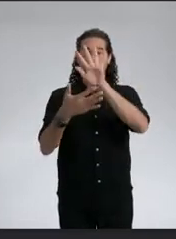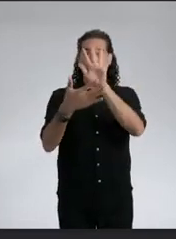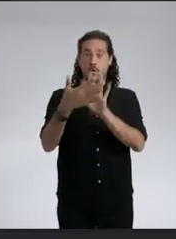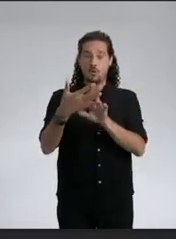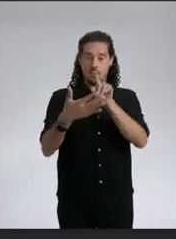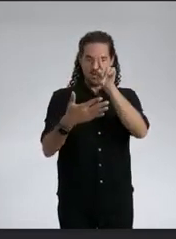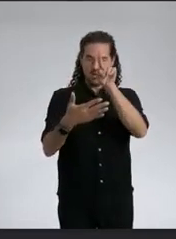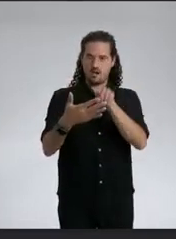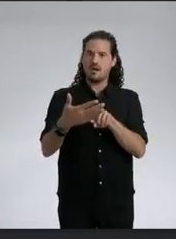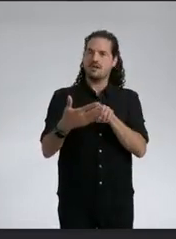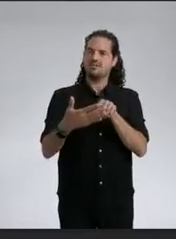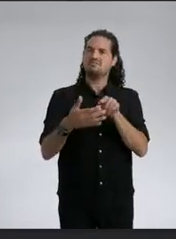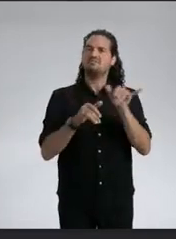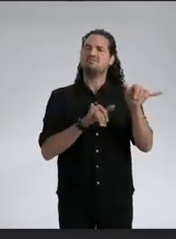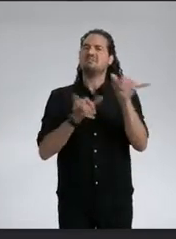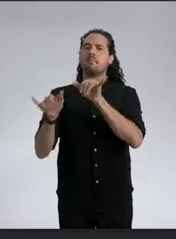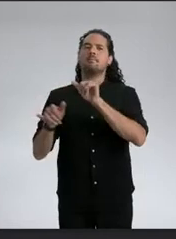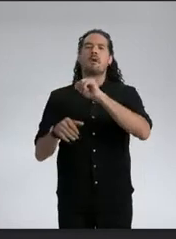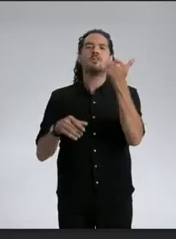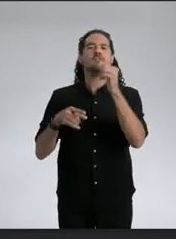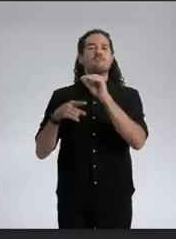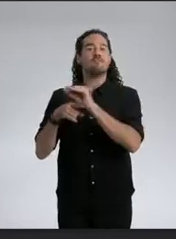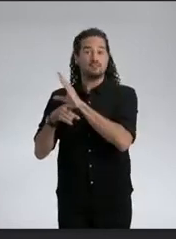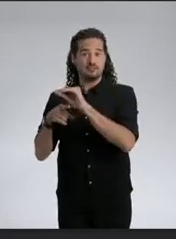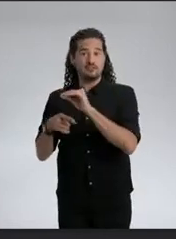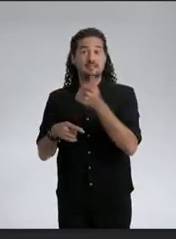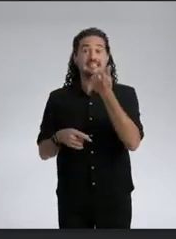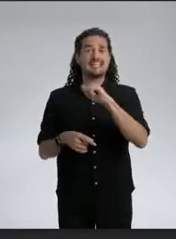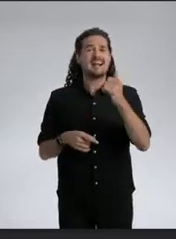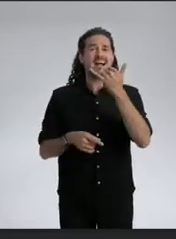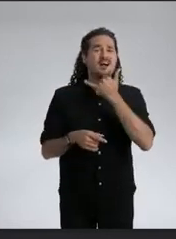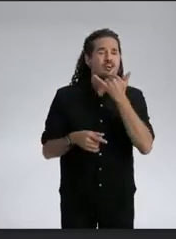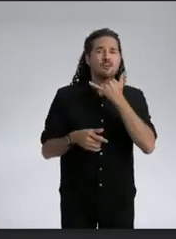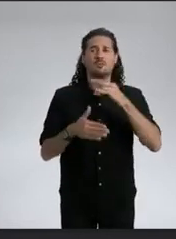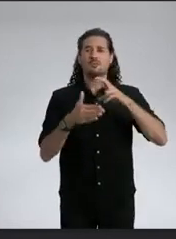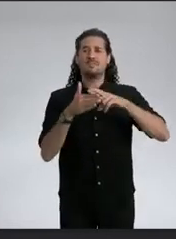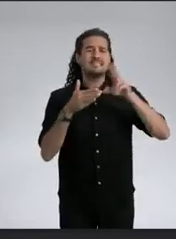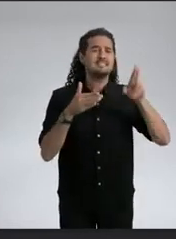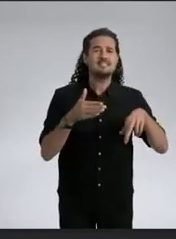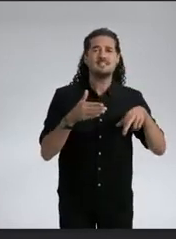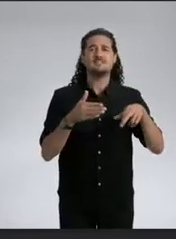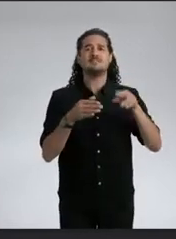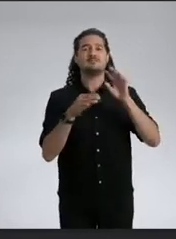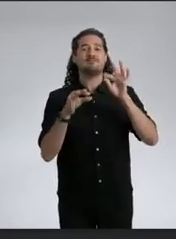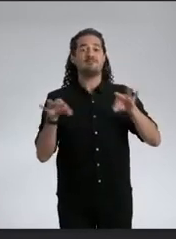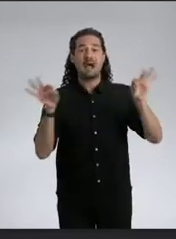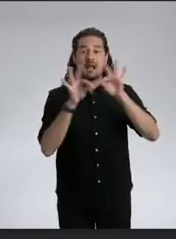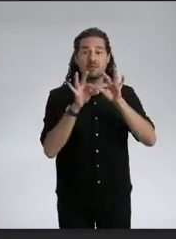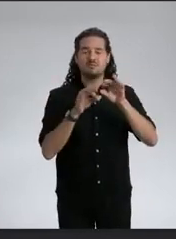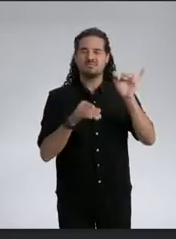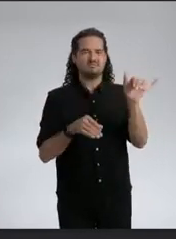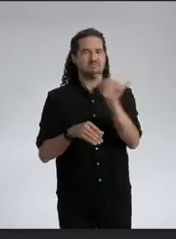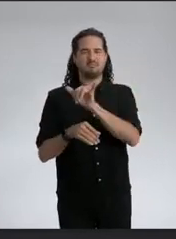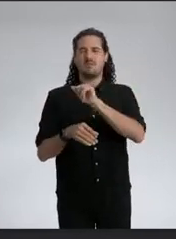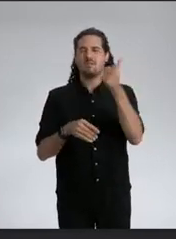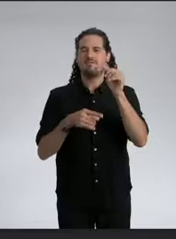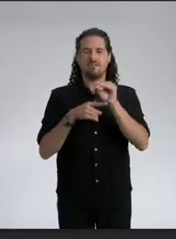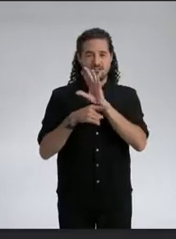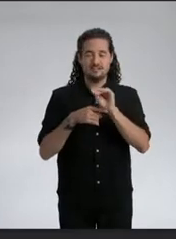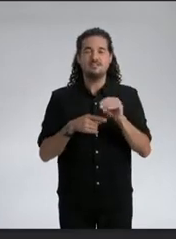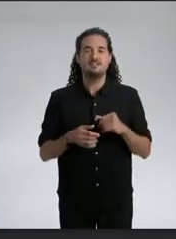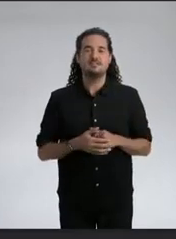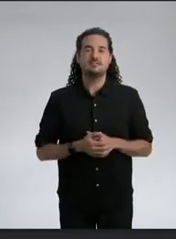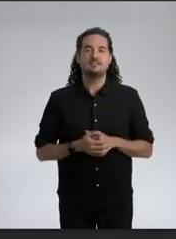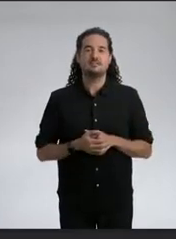any other function. You handle errors and return values in the same way as you're used to in Swift. You can use all